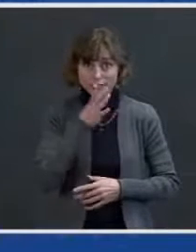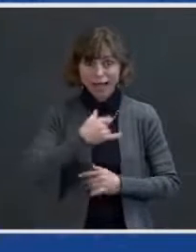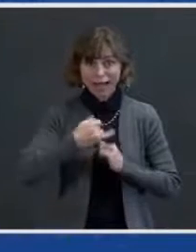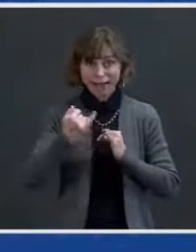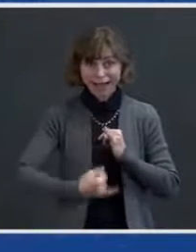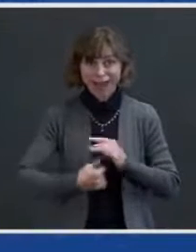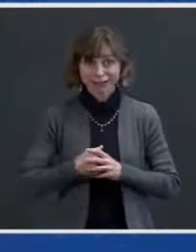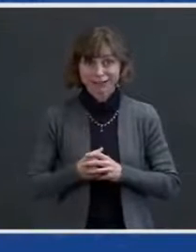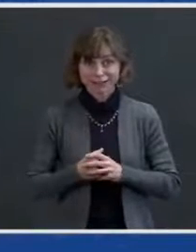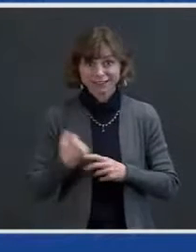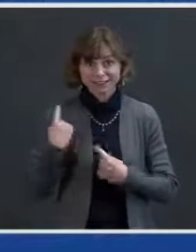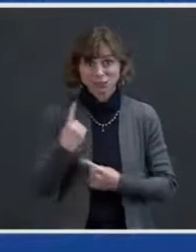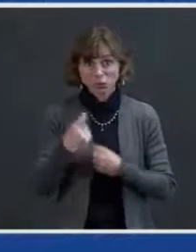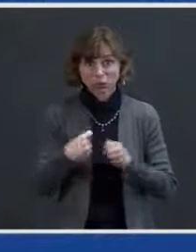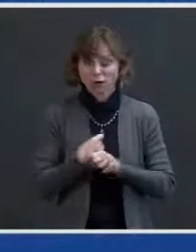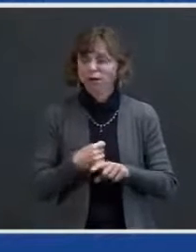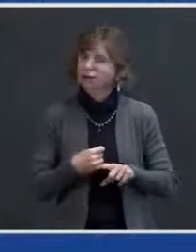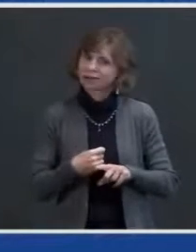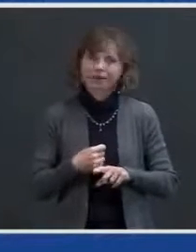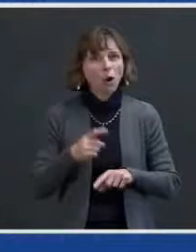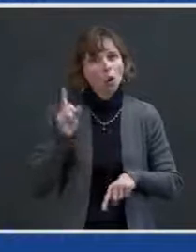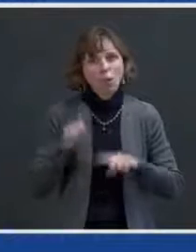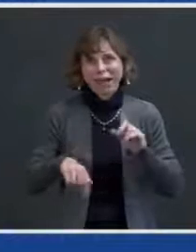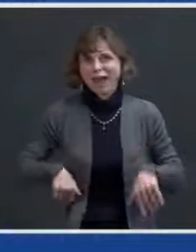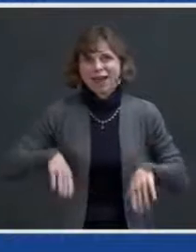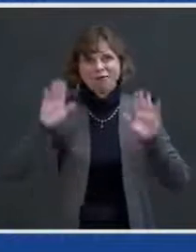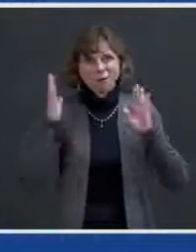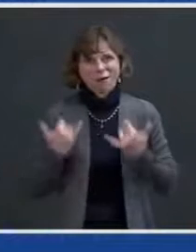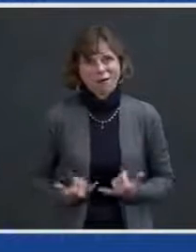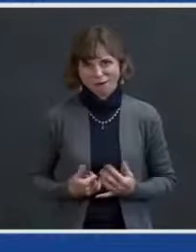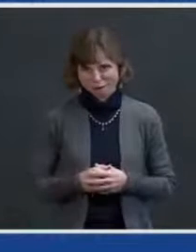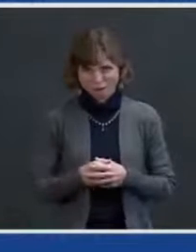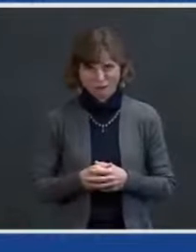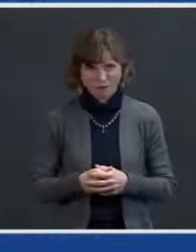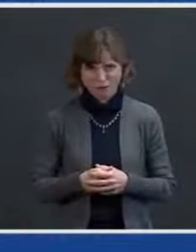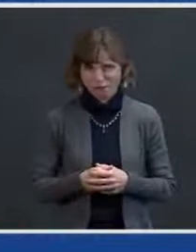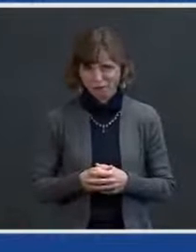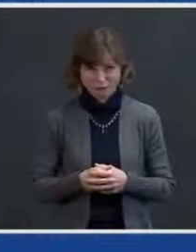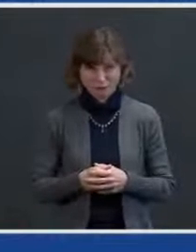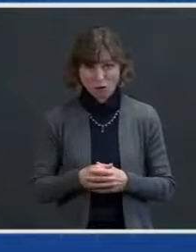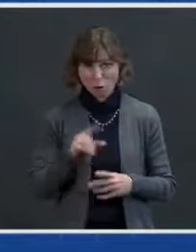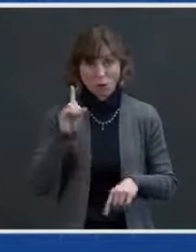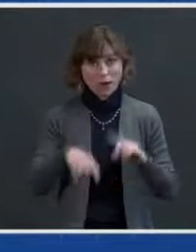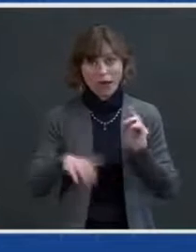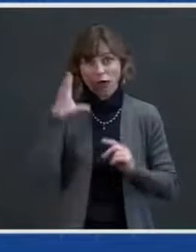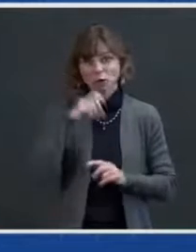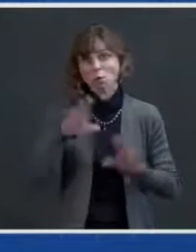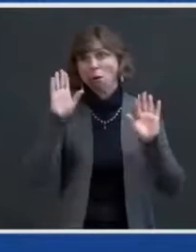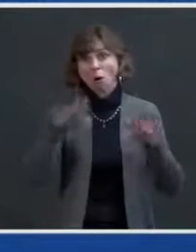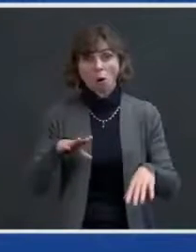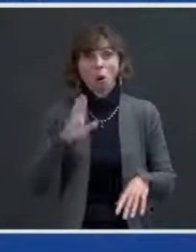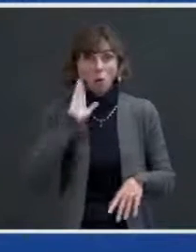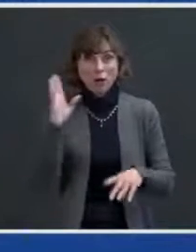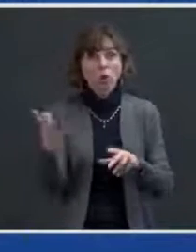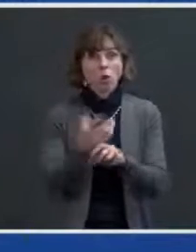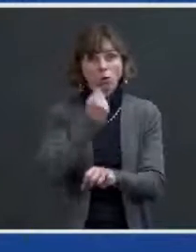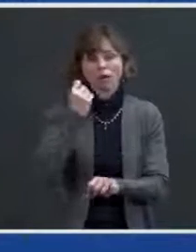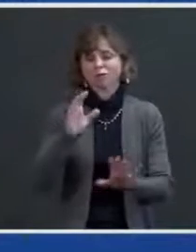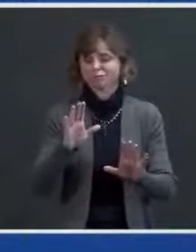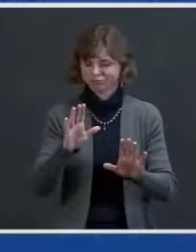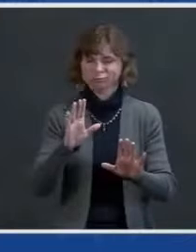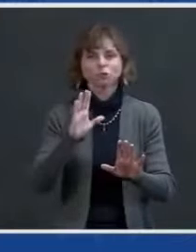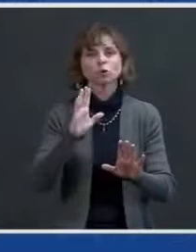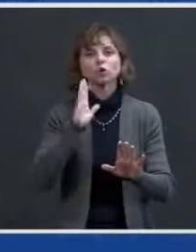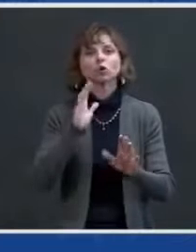year, but we cannot let our guard down now or assume that victory is inevitable. Together, we're going to get